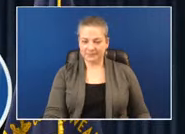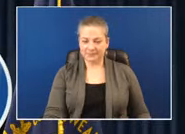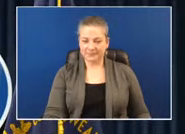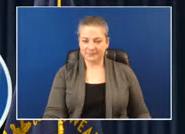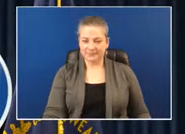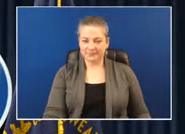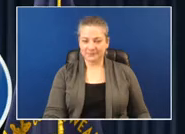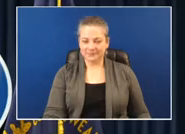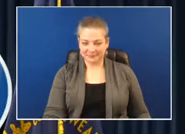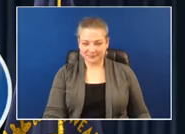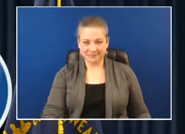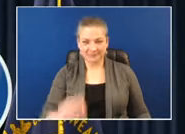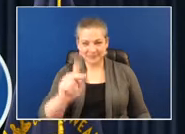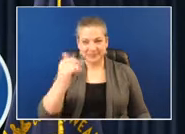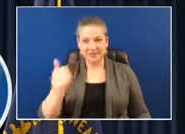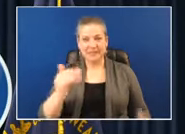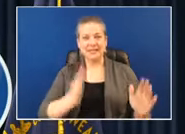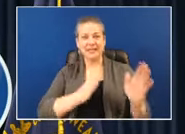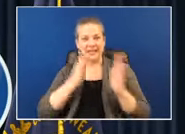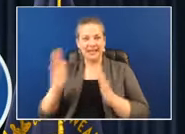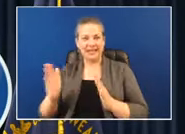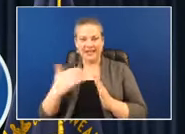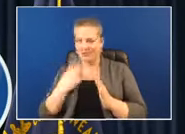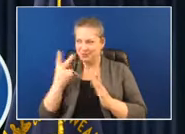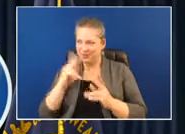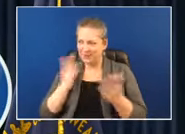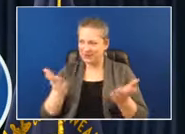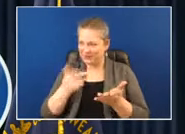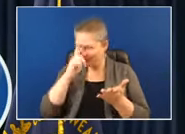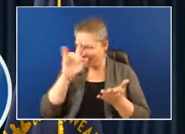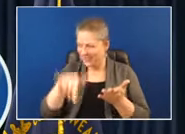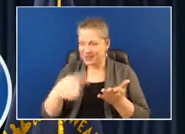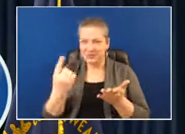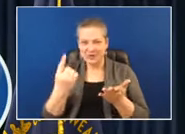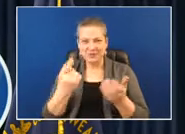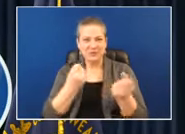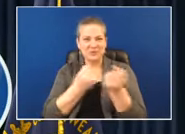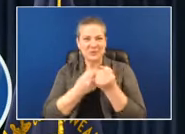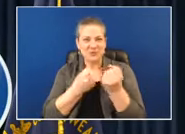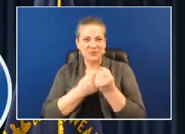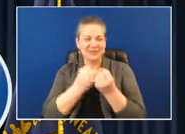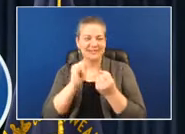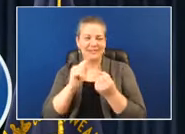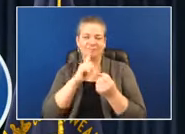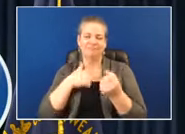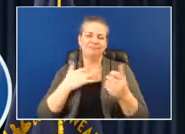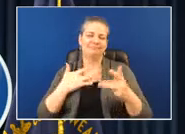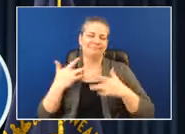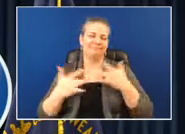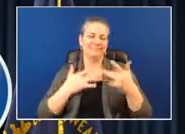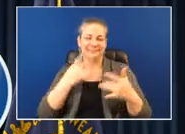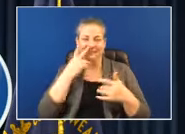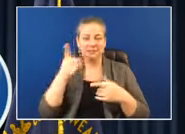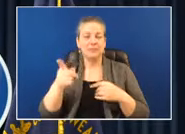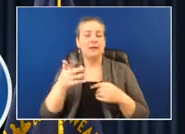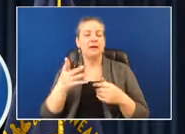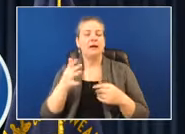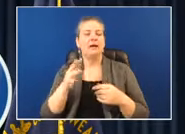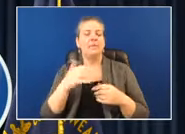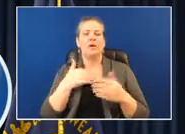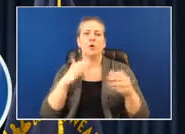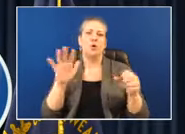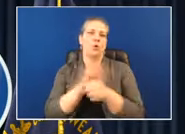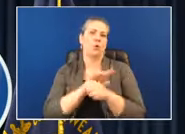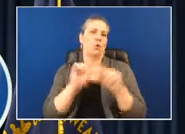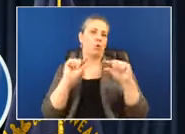All right, the next one, I think we got a couple people here to support, and very excited to see them. We've got a whole group of